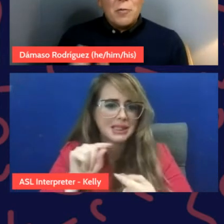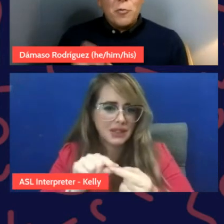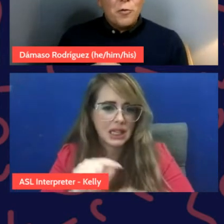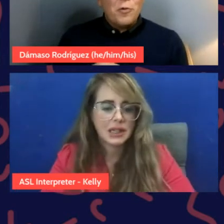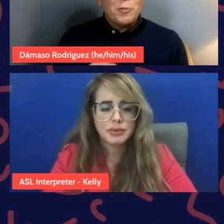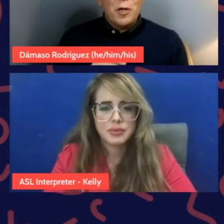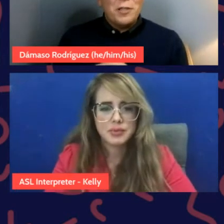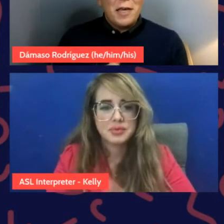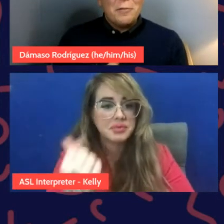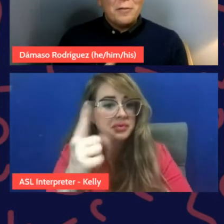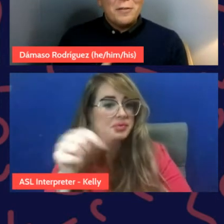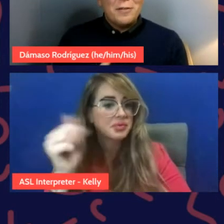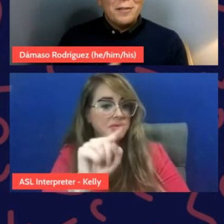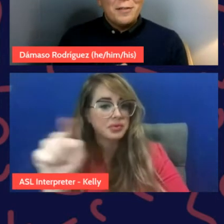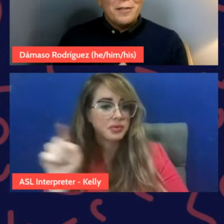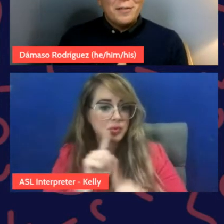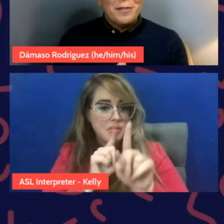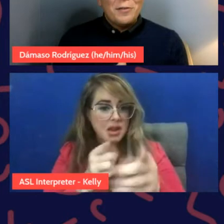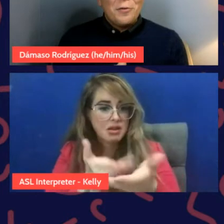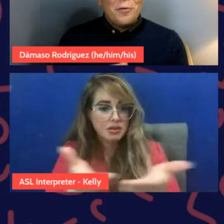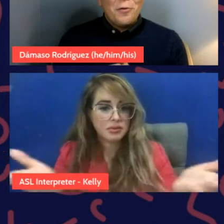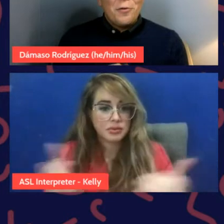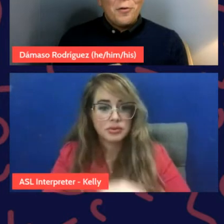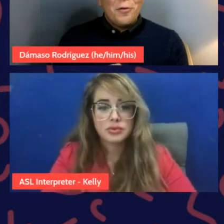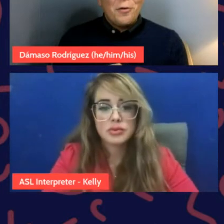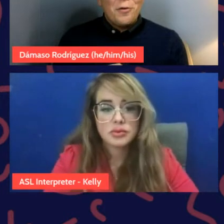Oh. Yeah, does anyone want to respond to that?